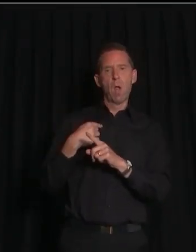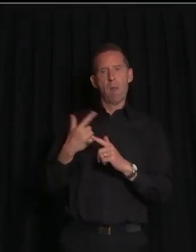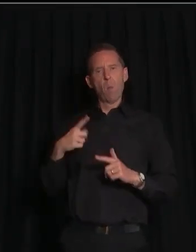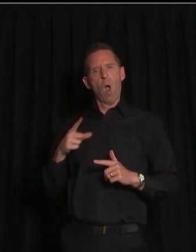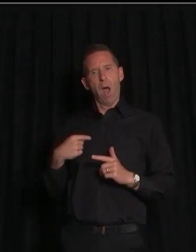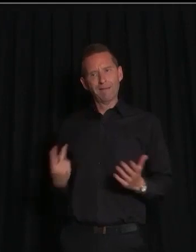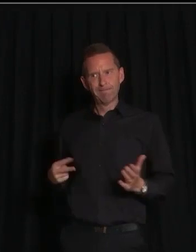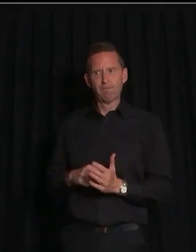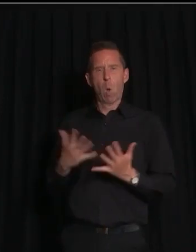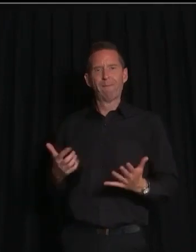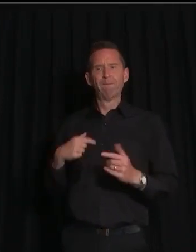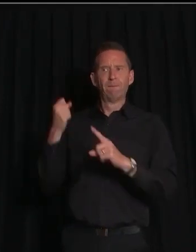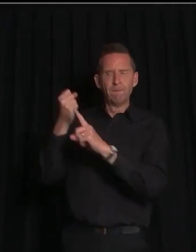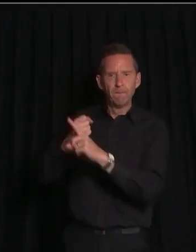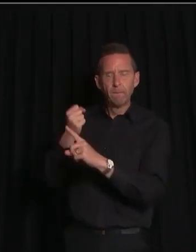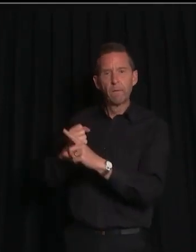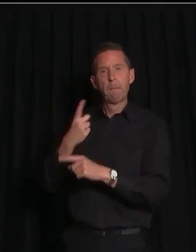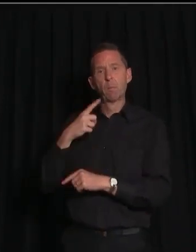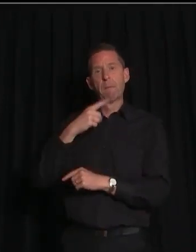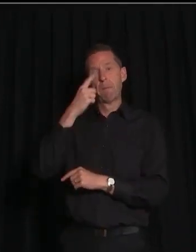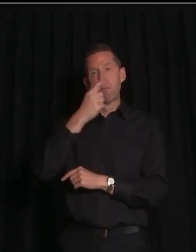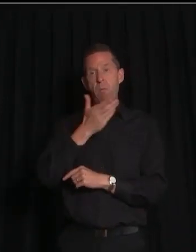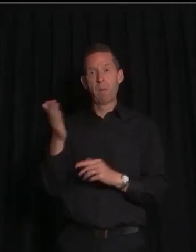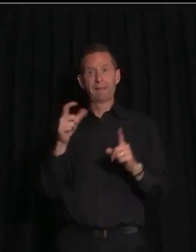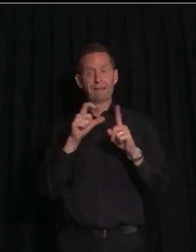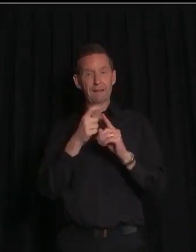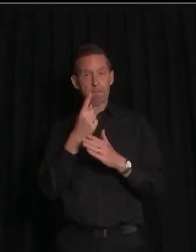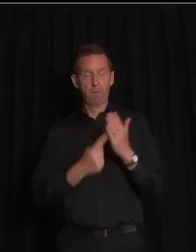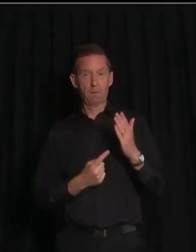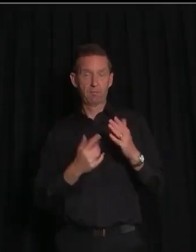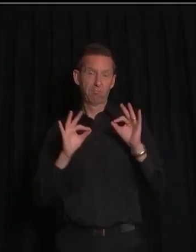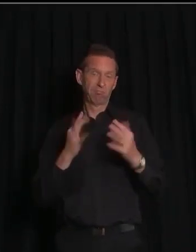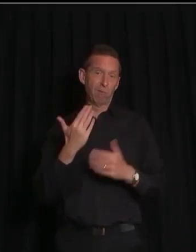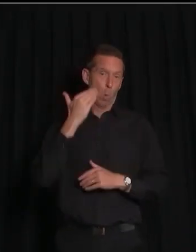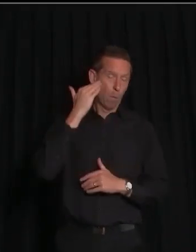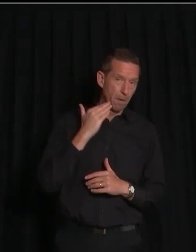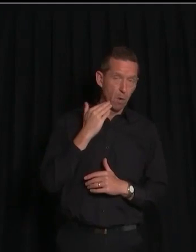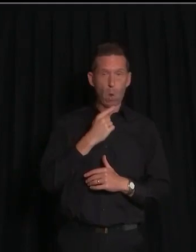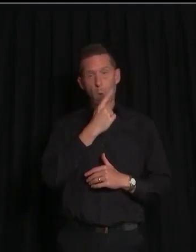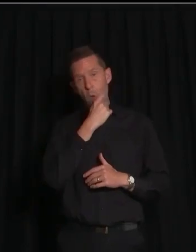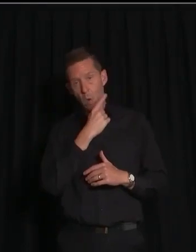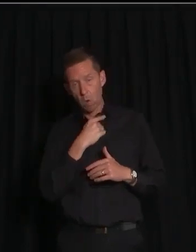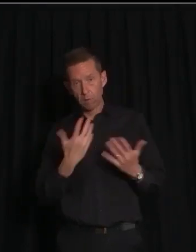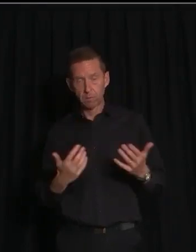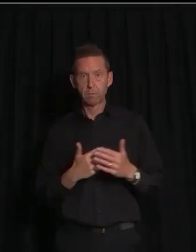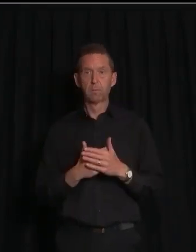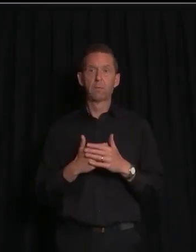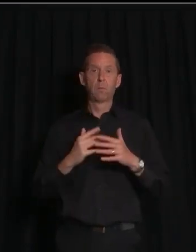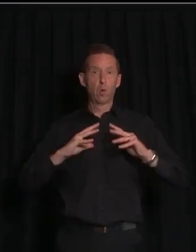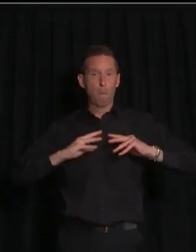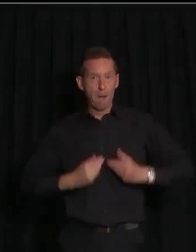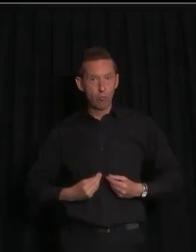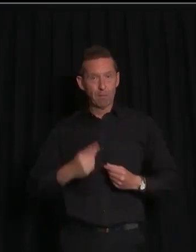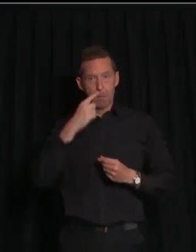area because people with disabilities, particularly girls, women, feminine identifying and non-binary people